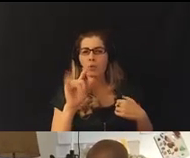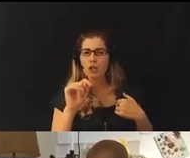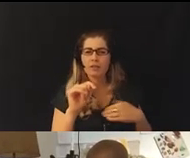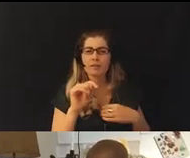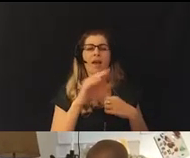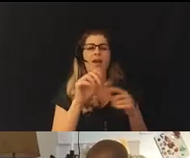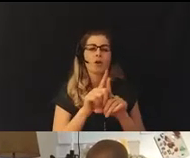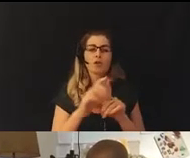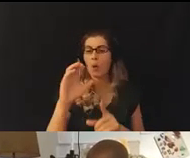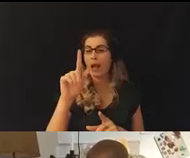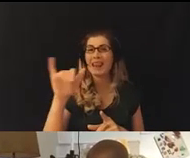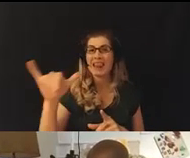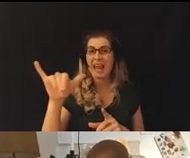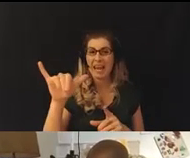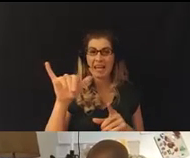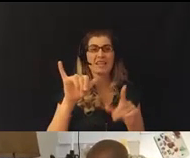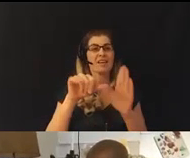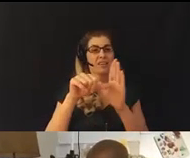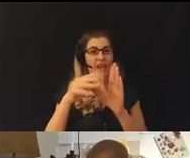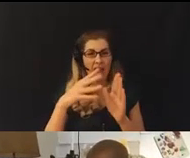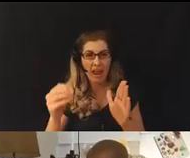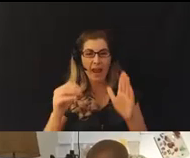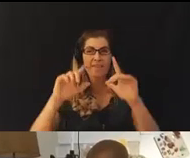clay sculpture as well as photography.